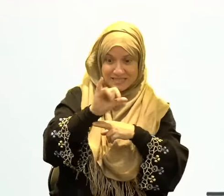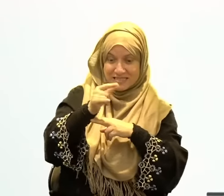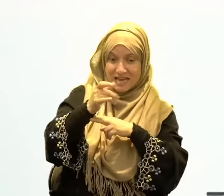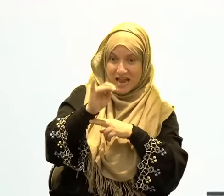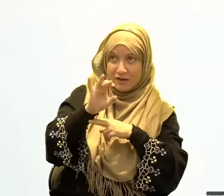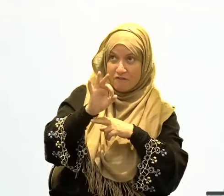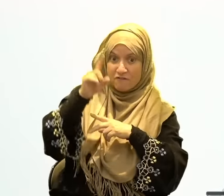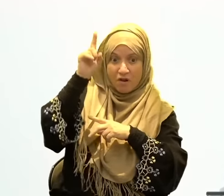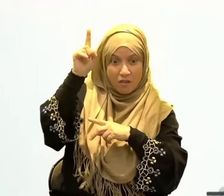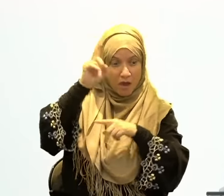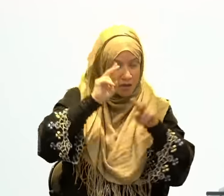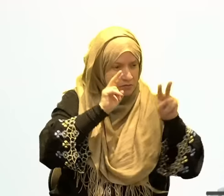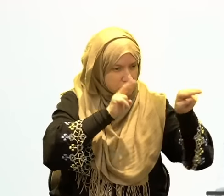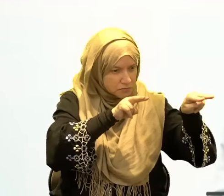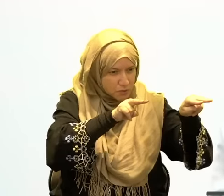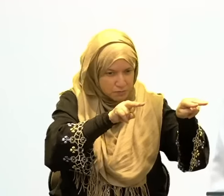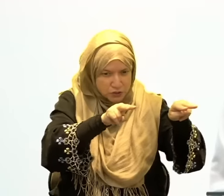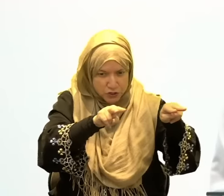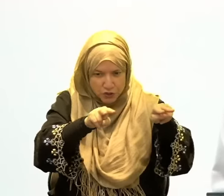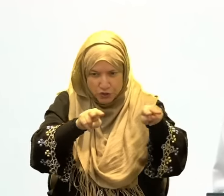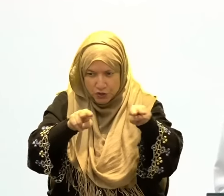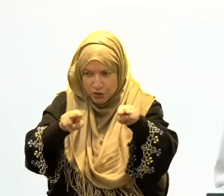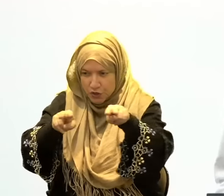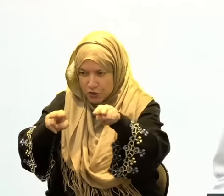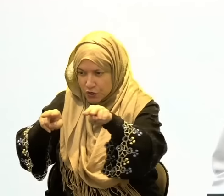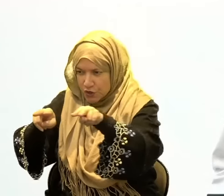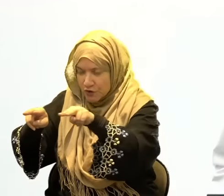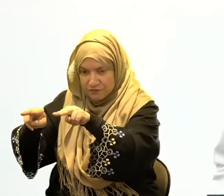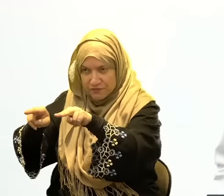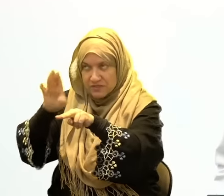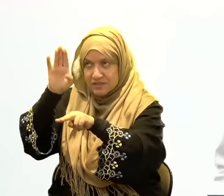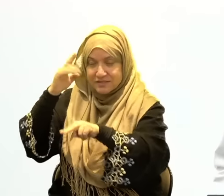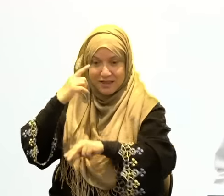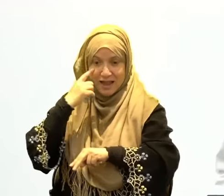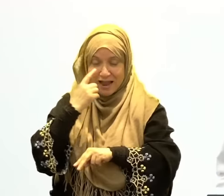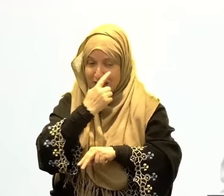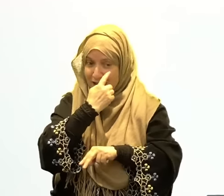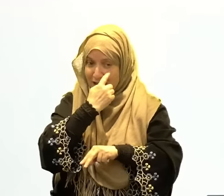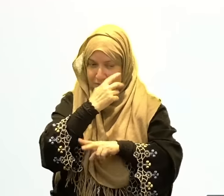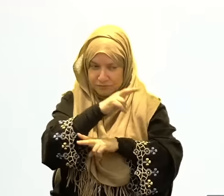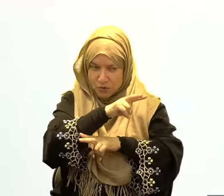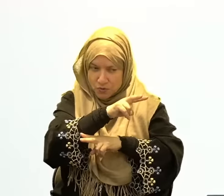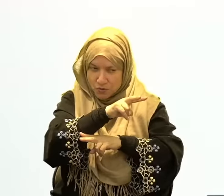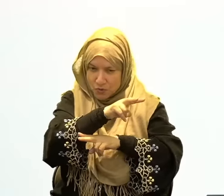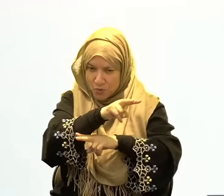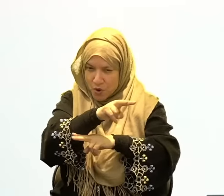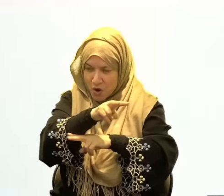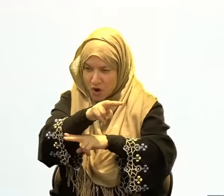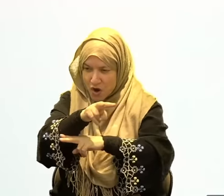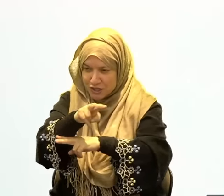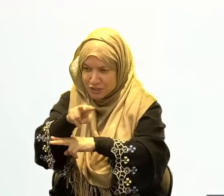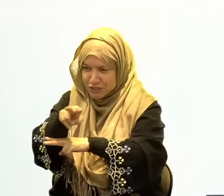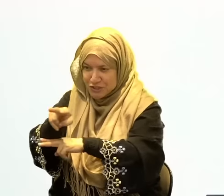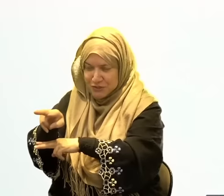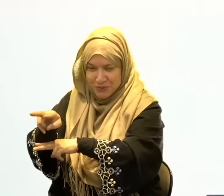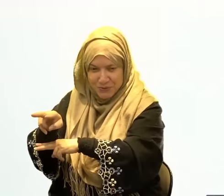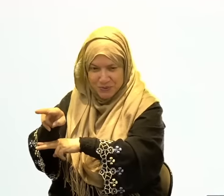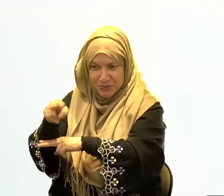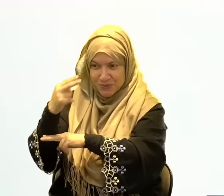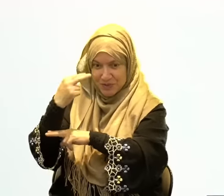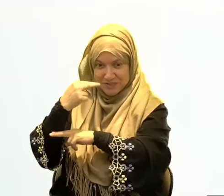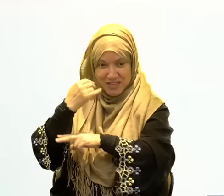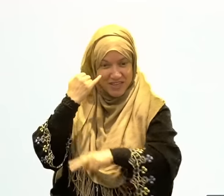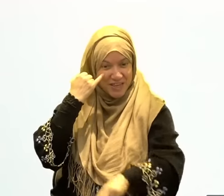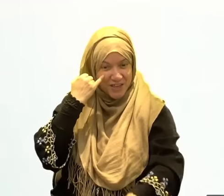alaykum raqiba. Verily, Allah is ever observing of you. And if I was to ask each and every single person in